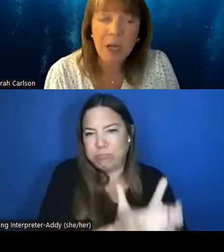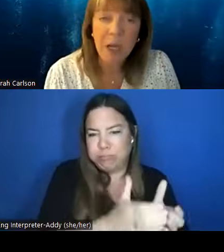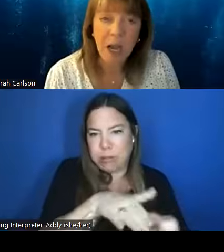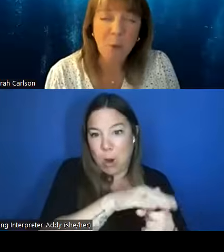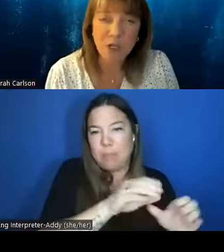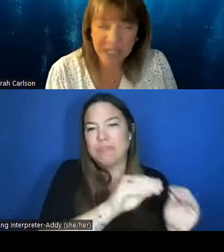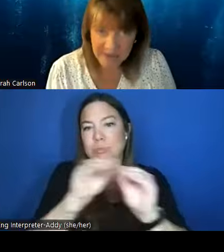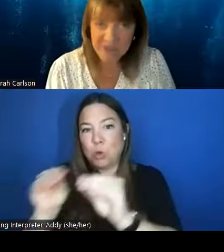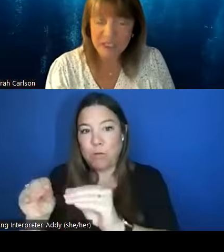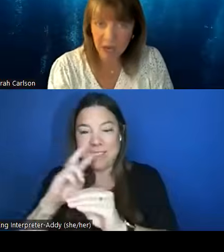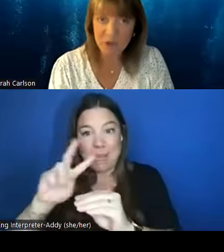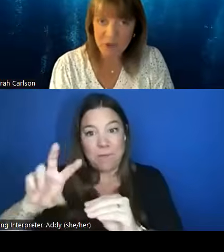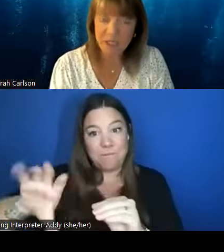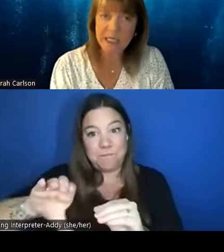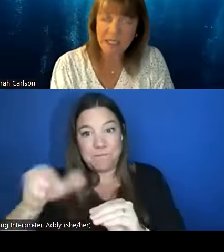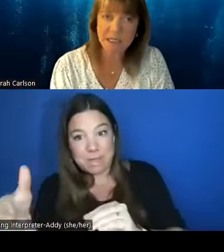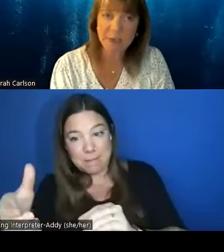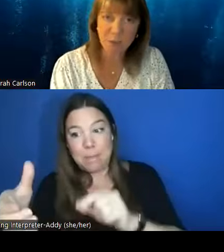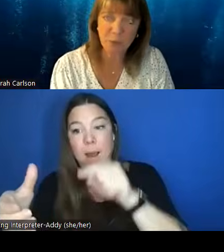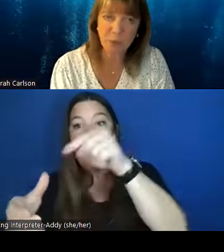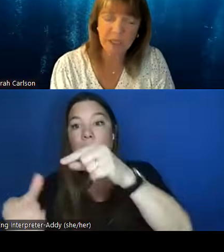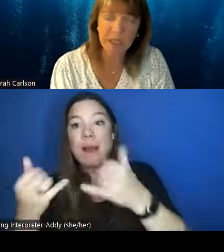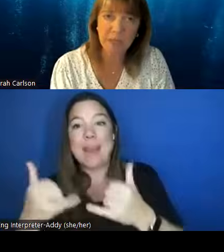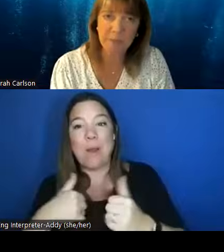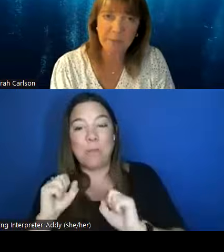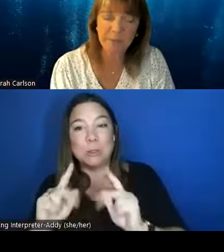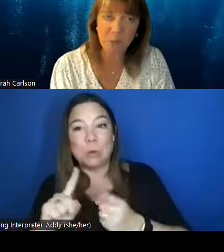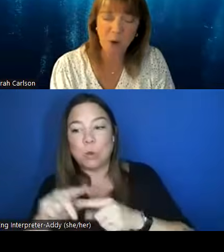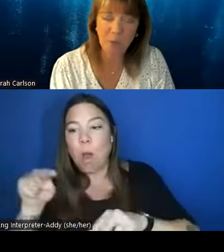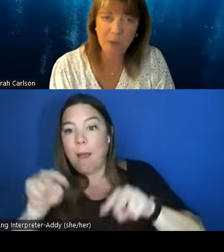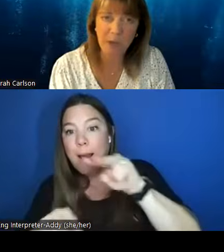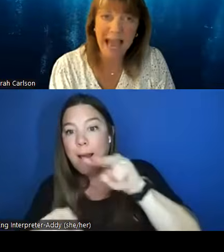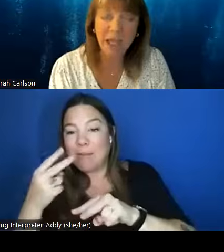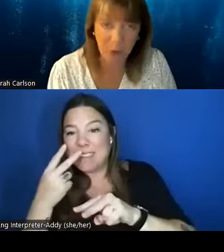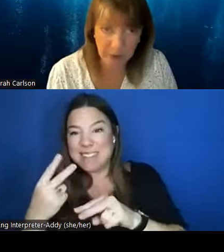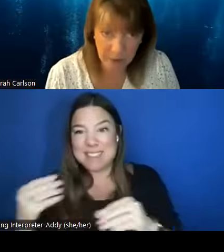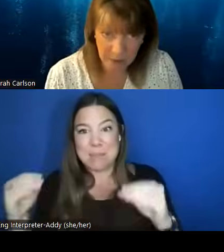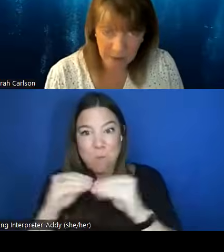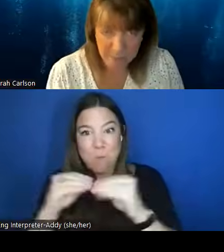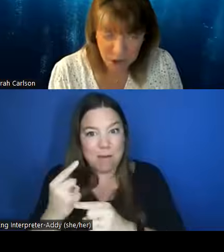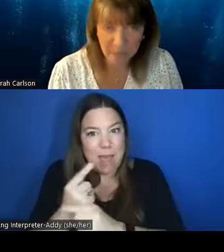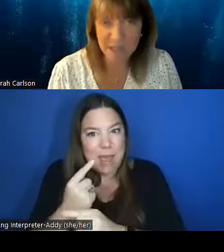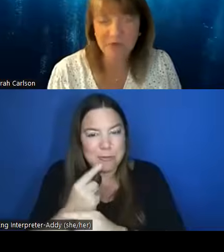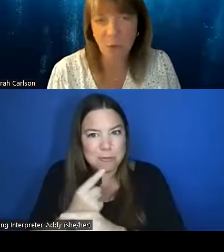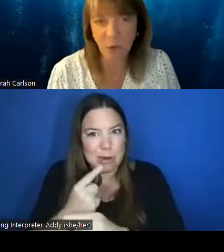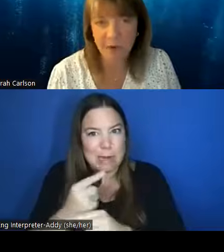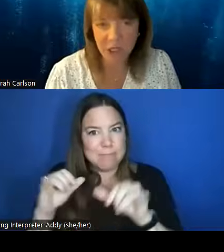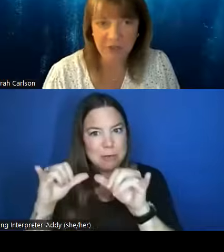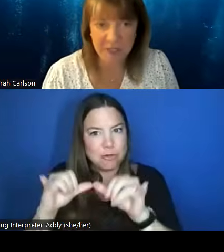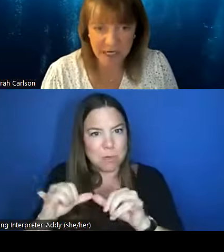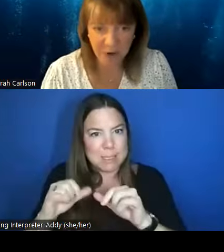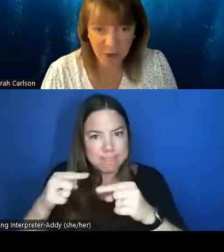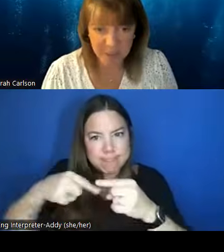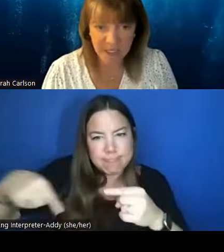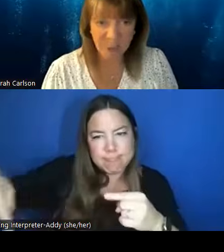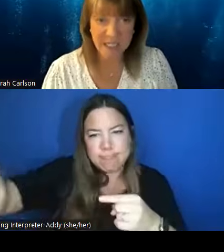over, which gave us the opportunity to get some really more accurate measurements for each of